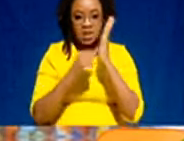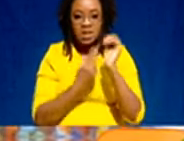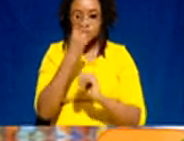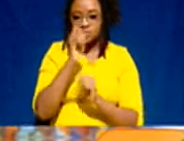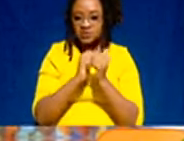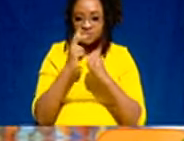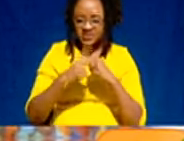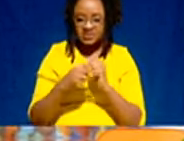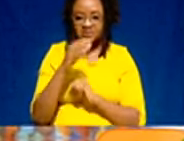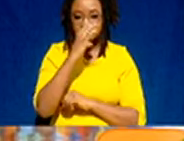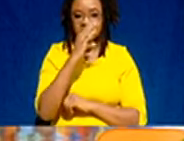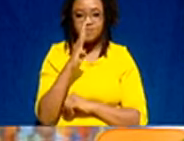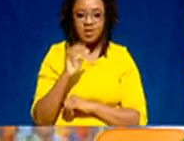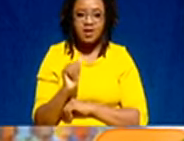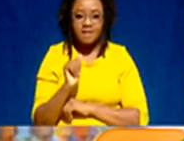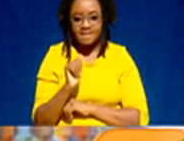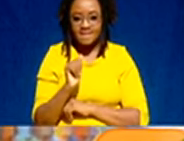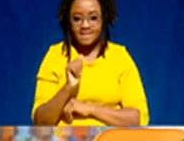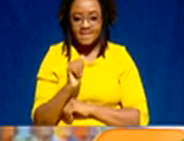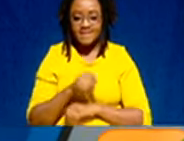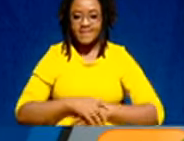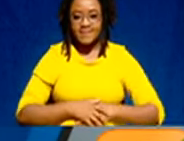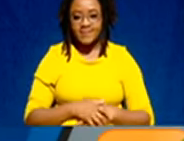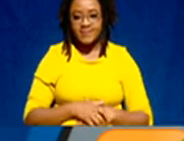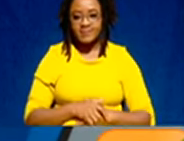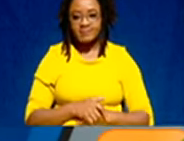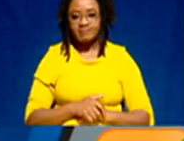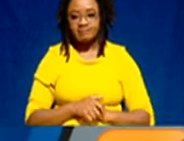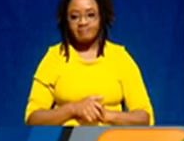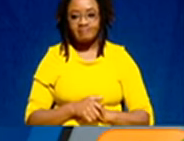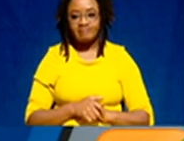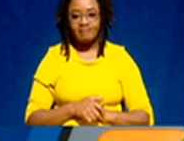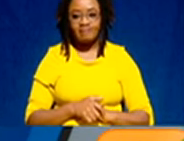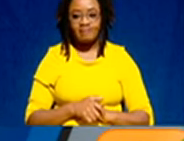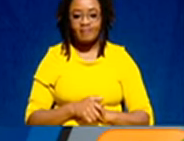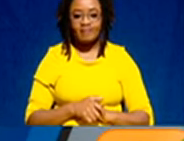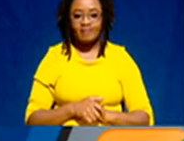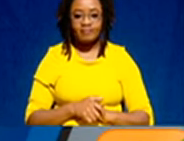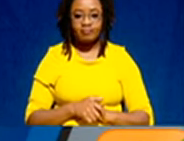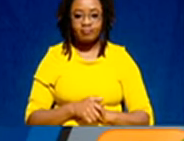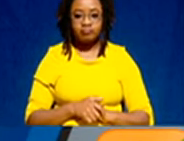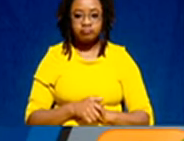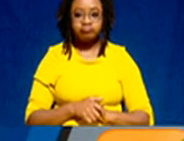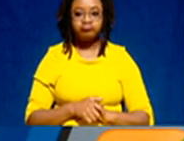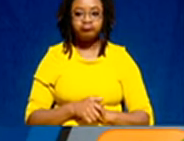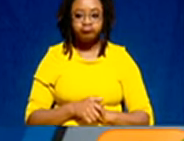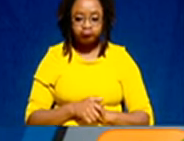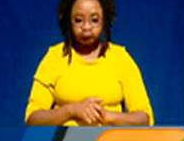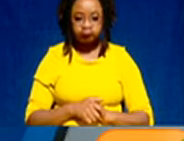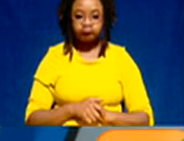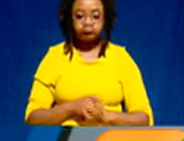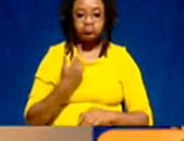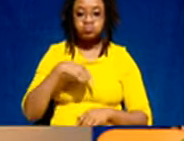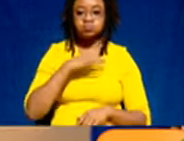2017 CBA to unlock the impasse. We encourage the union to negotiate the new CBAs